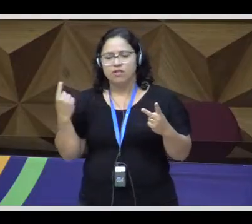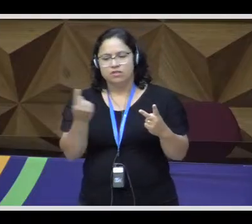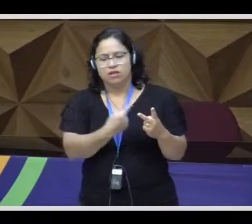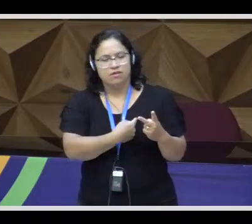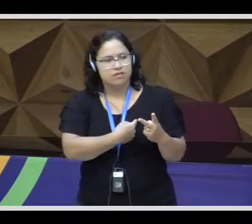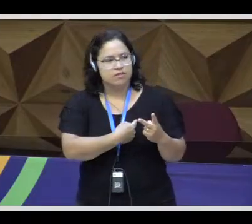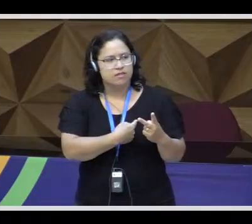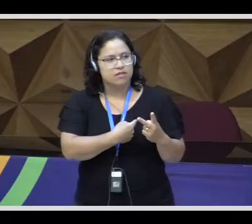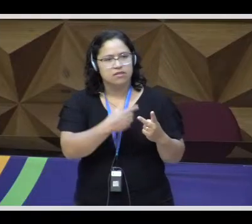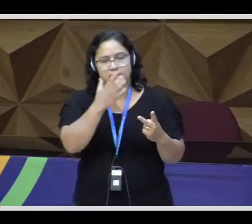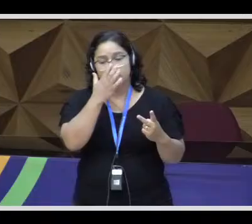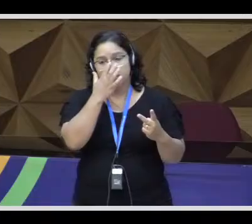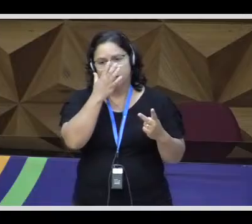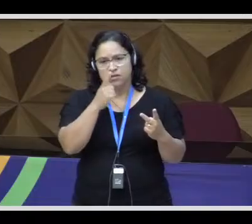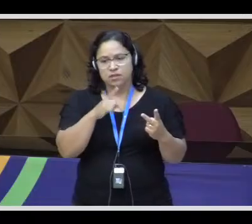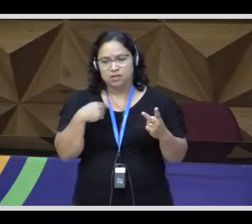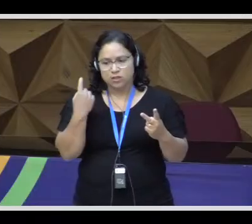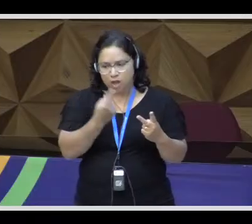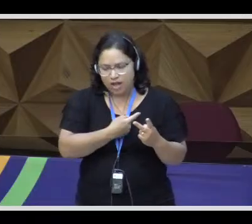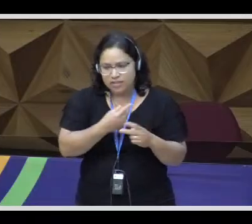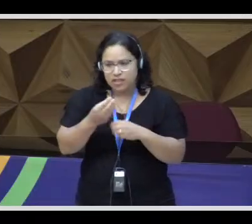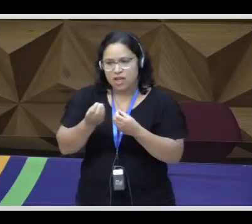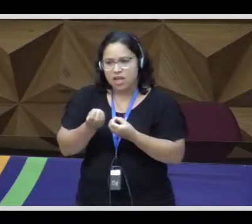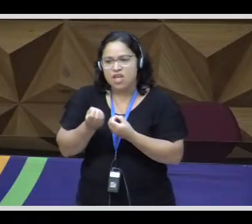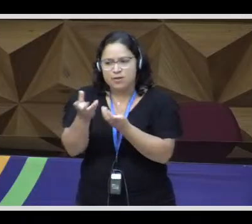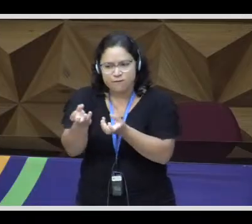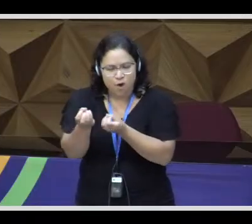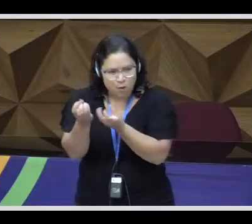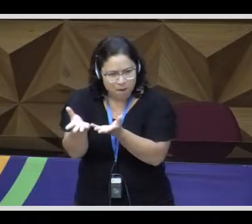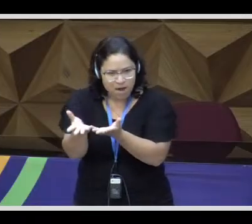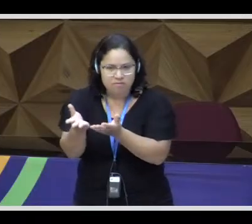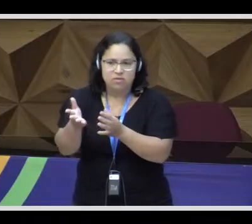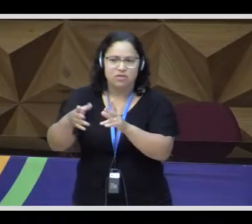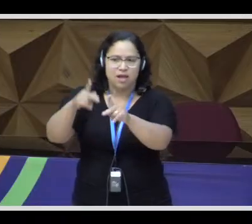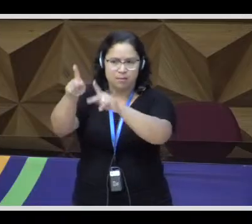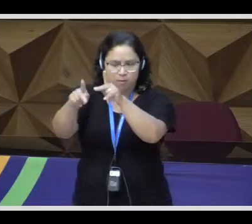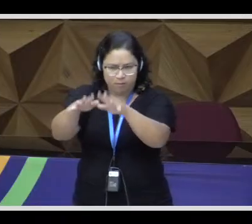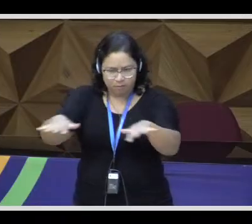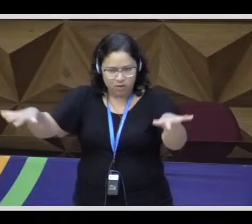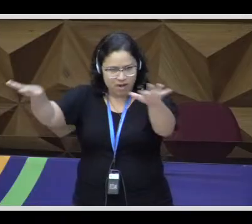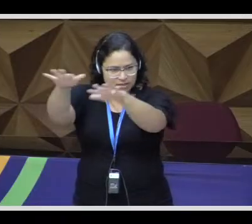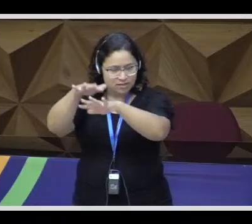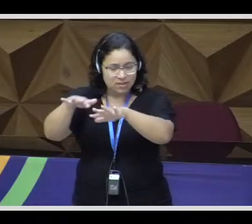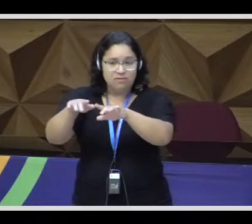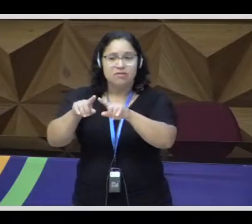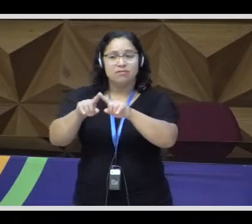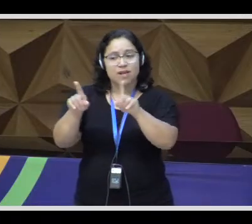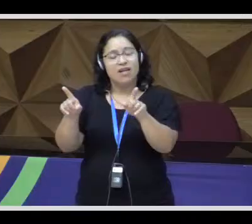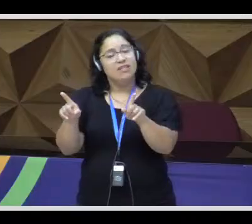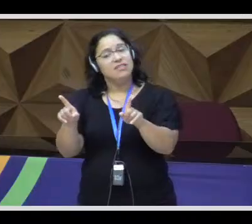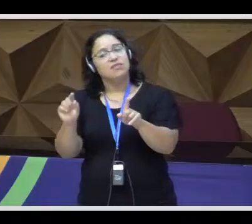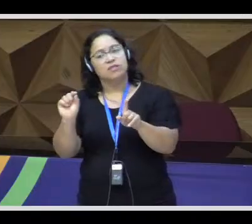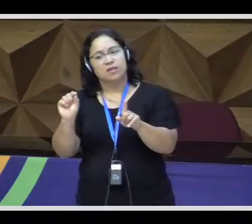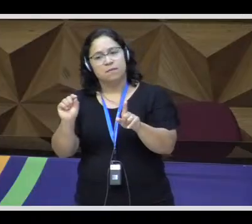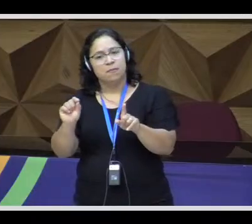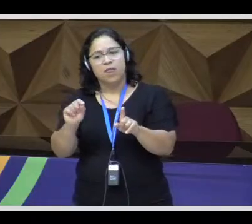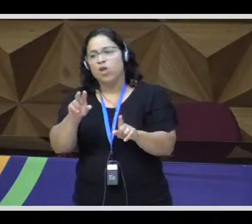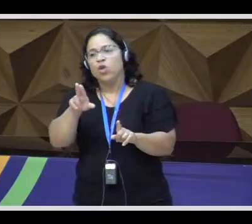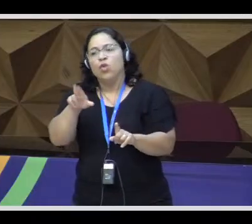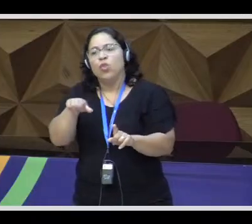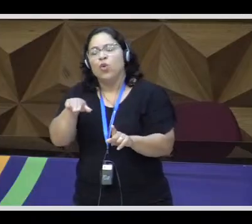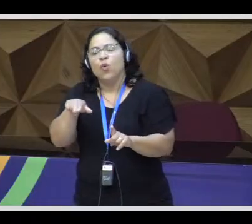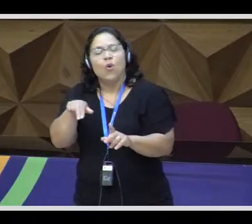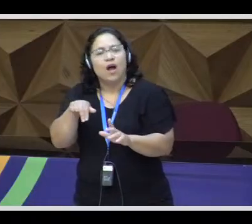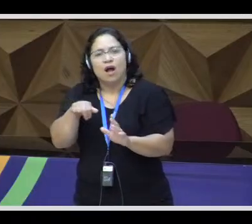we inform the general population, but we never work exclusively